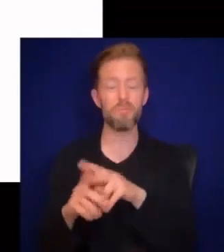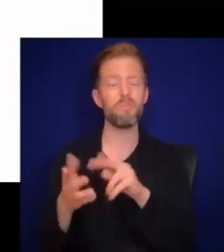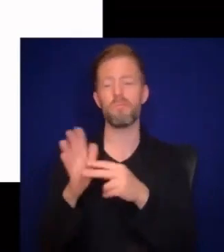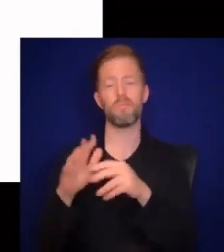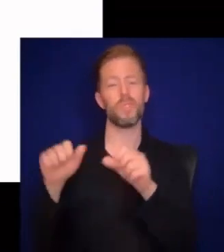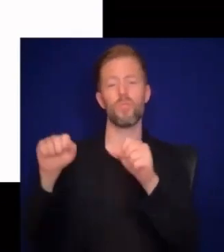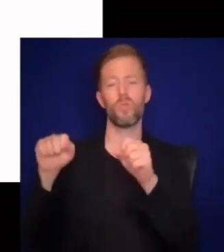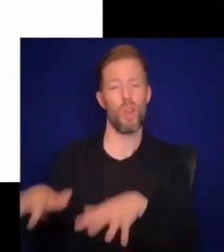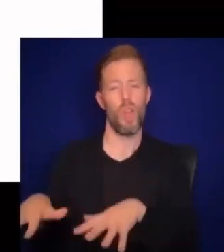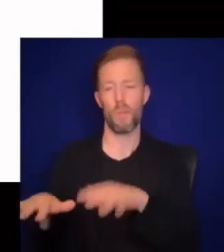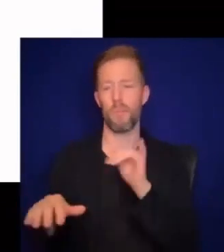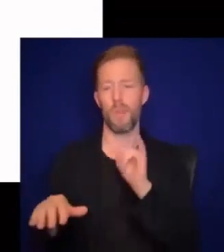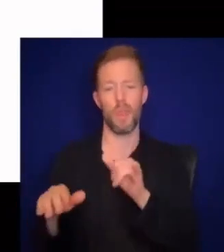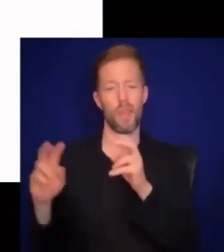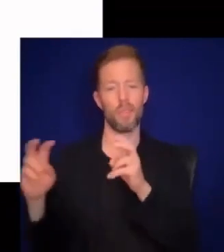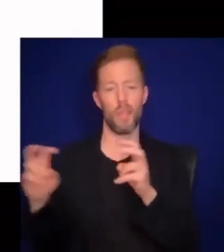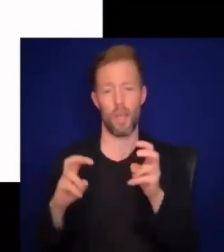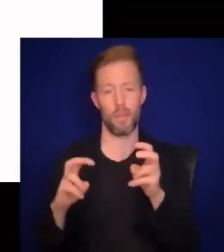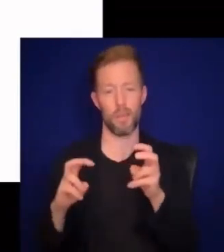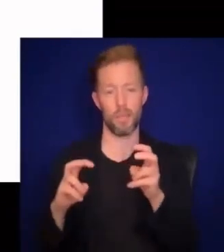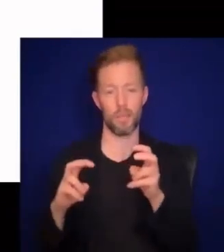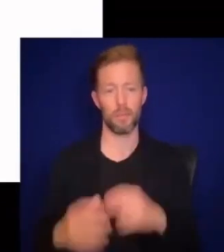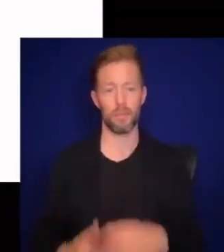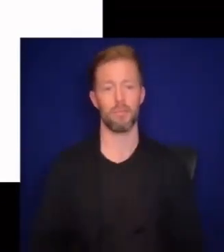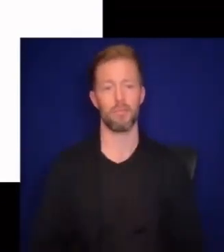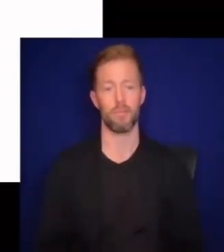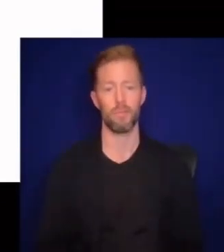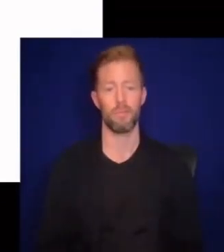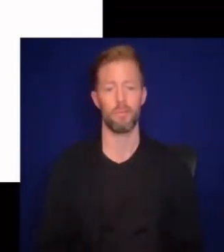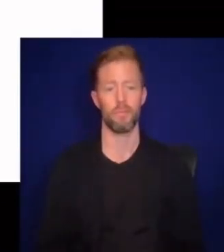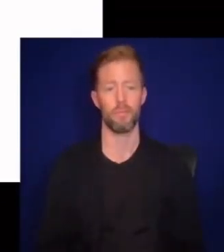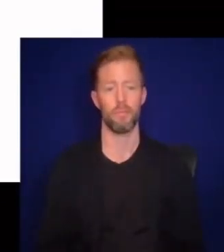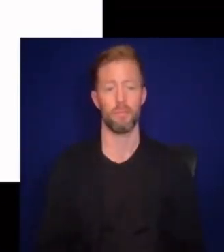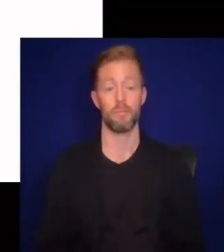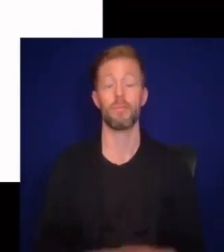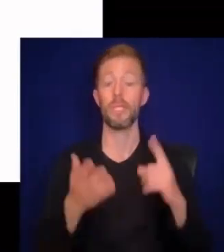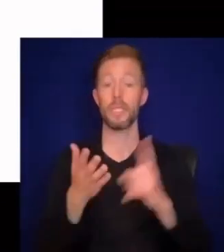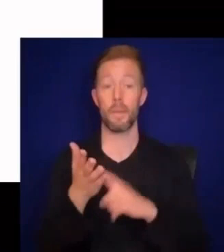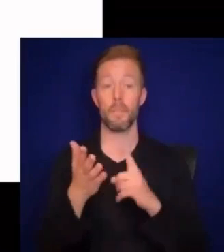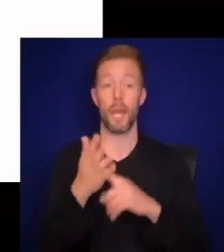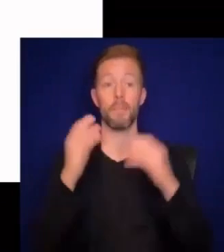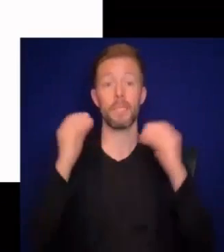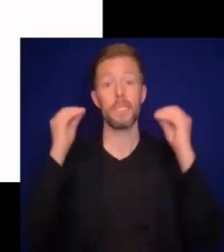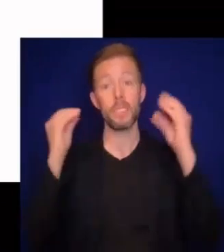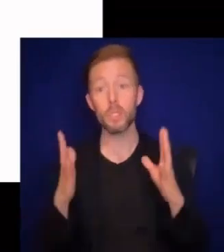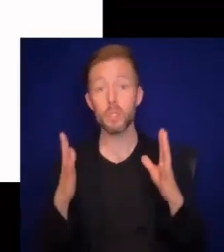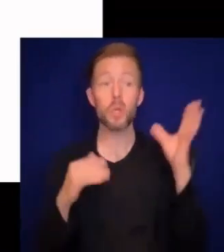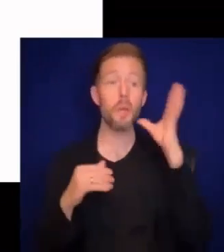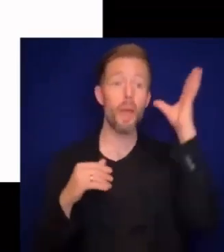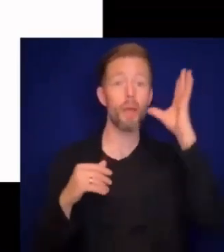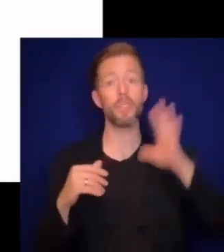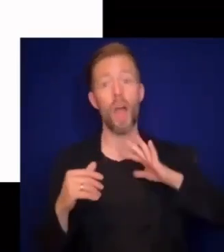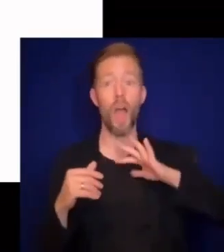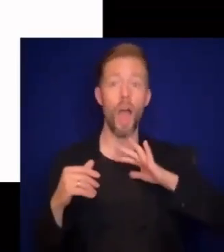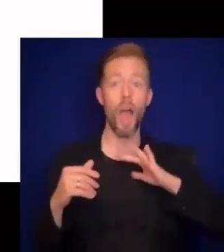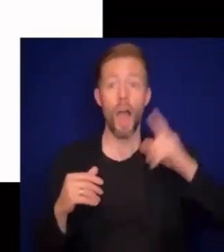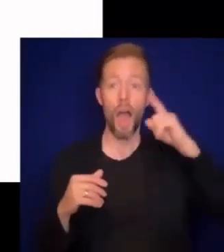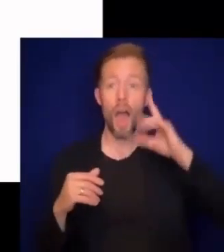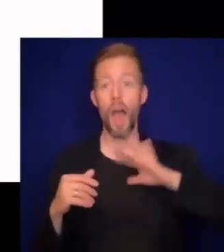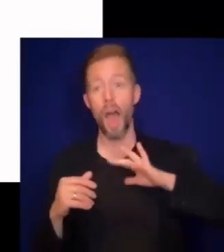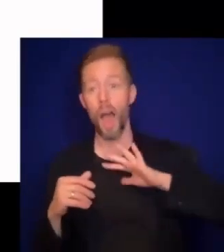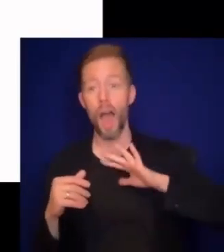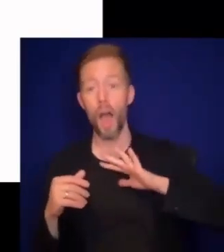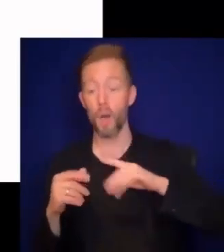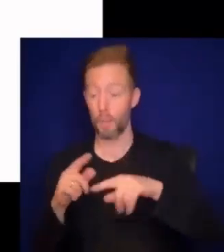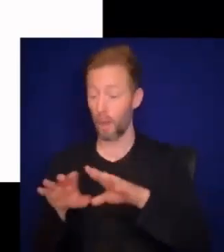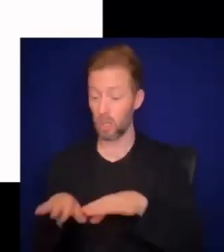practical, we are not going to proceed with that topic, even if it feels like it's very interesting for the teacher or for the parents. We